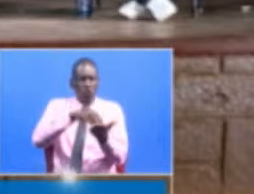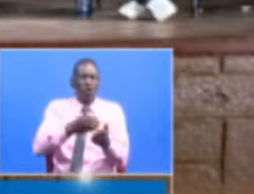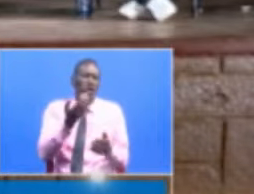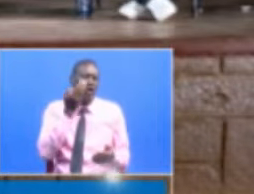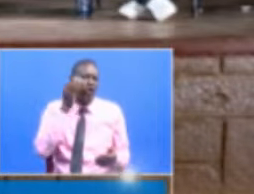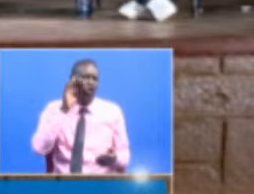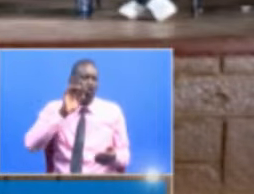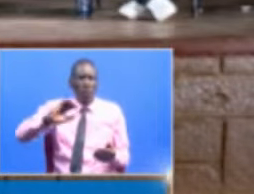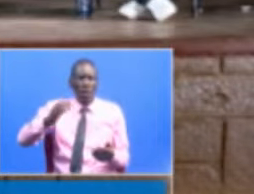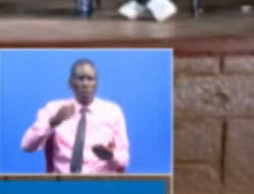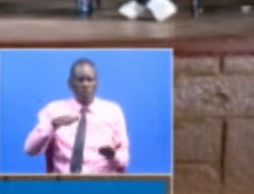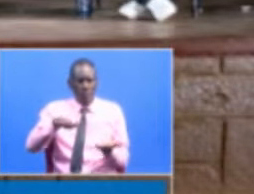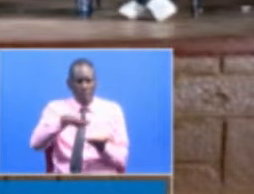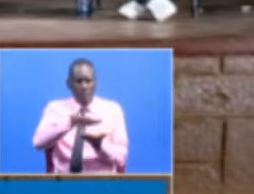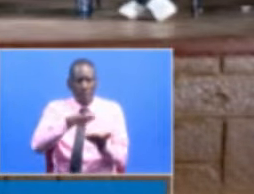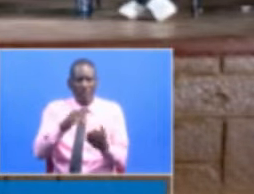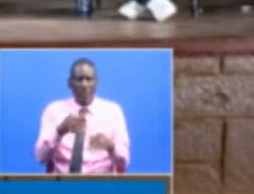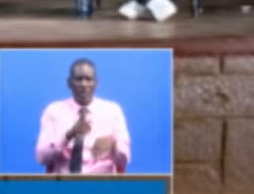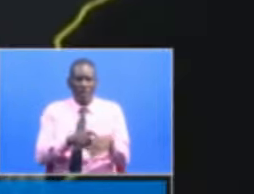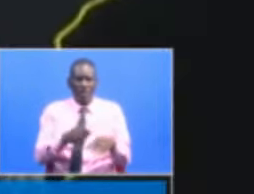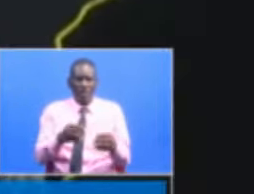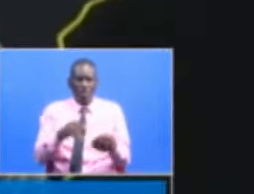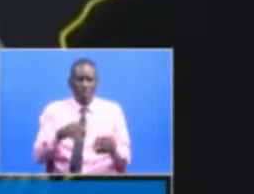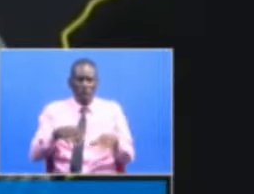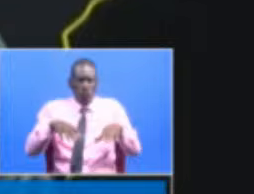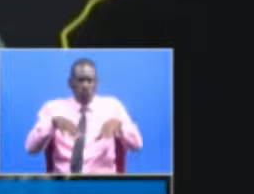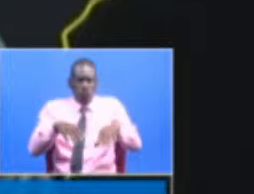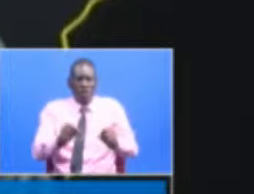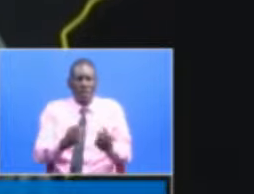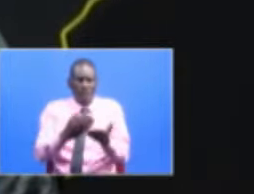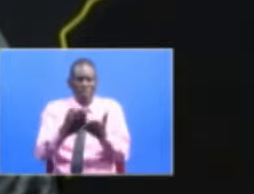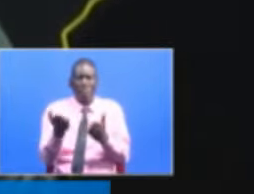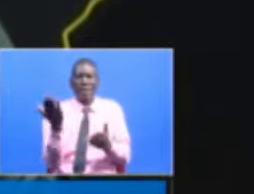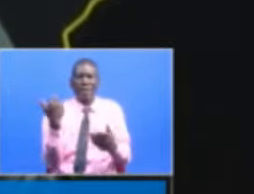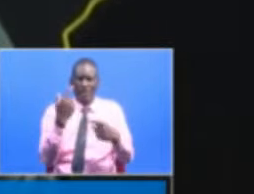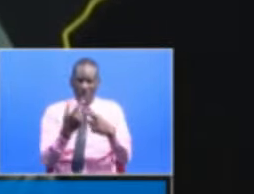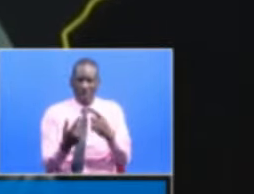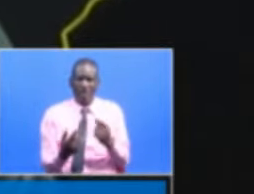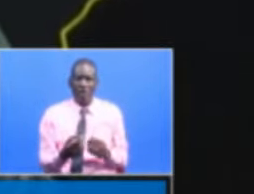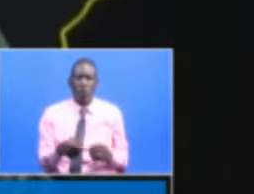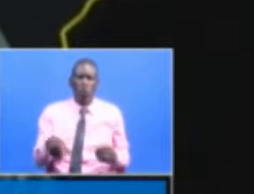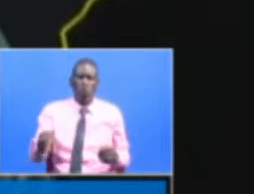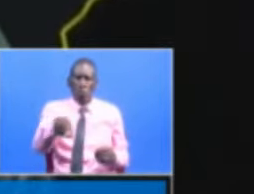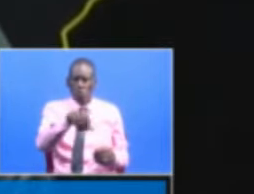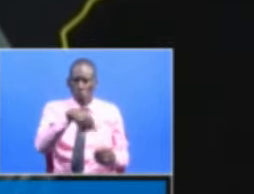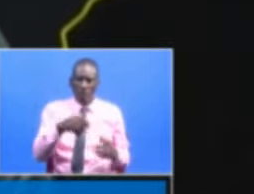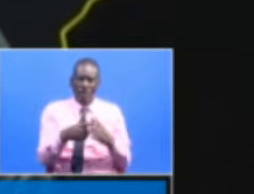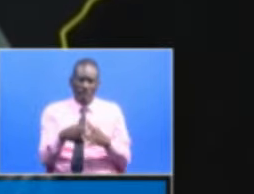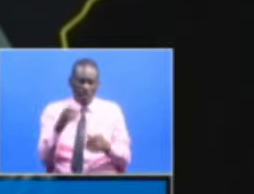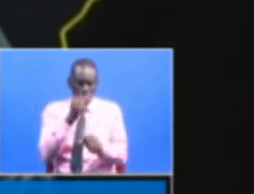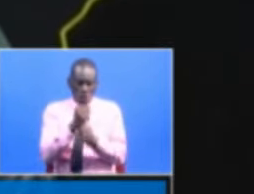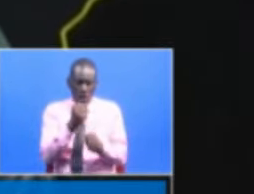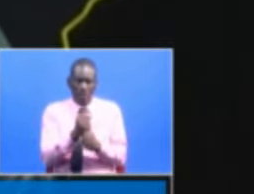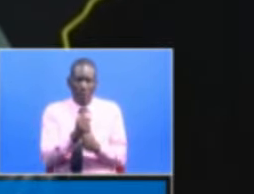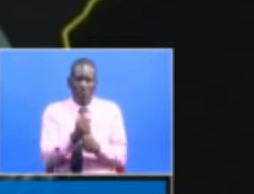basically, when I took over the department early last year, we hit the ground running with